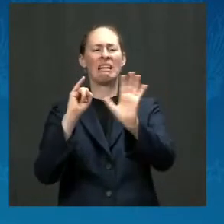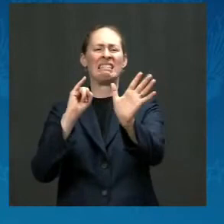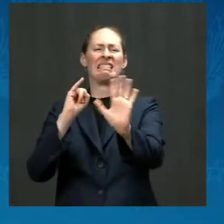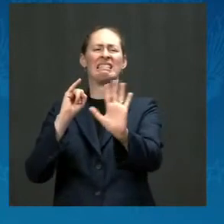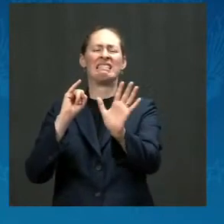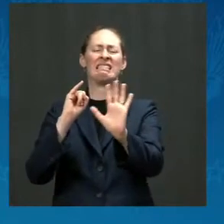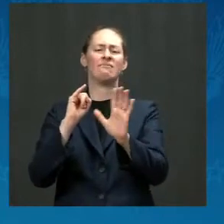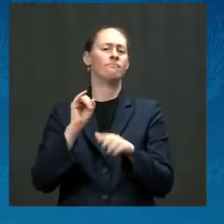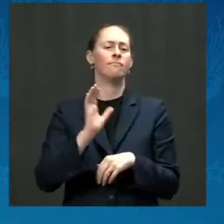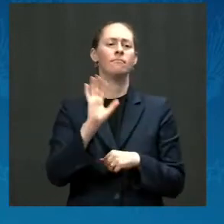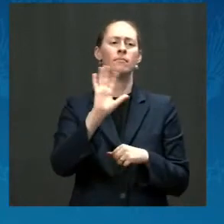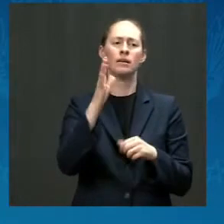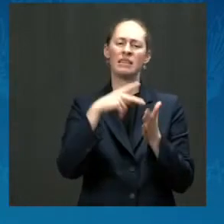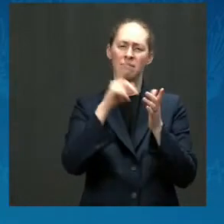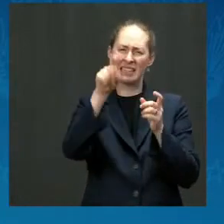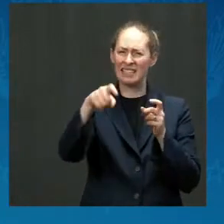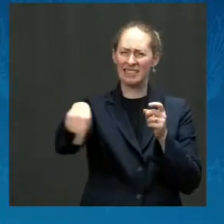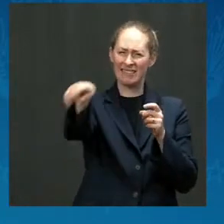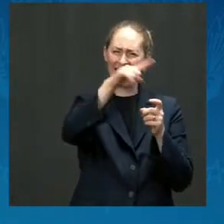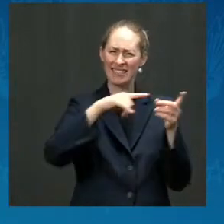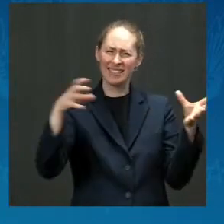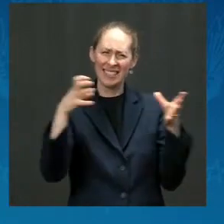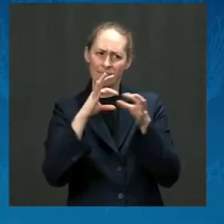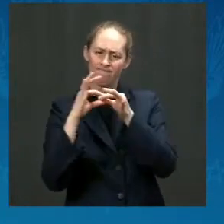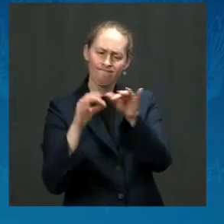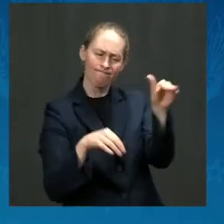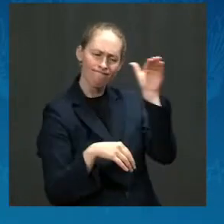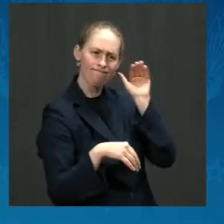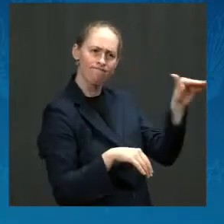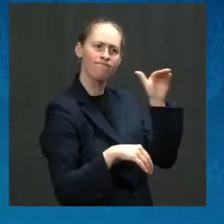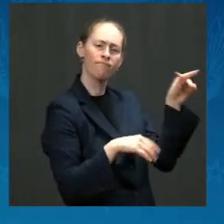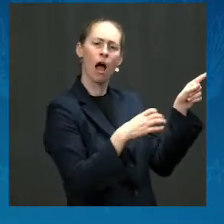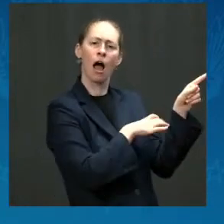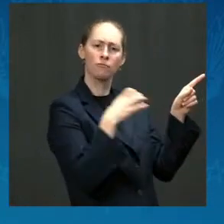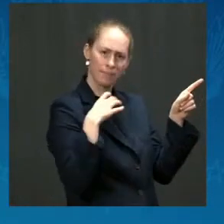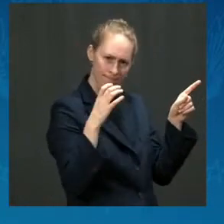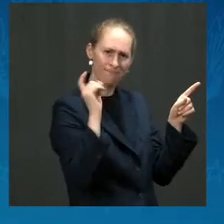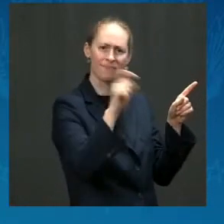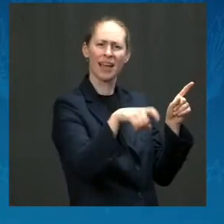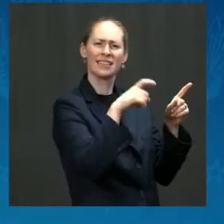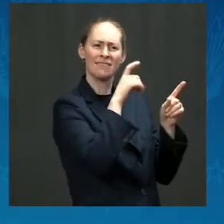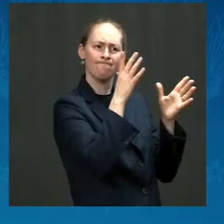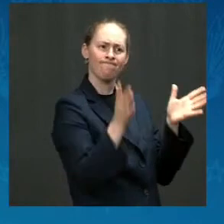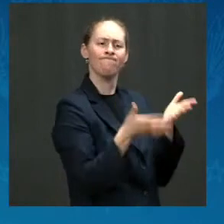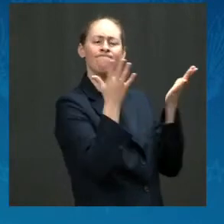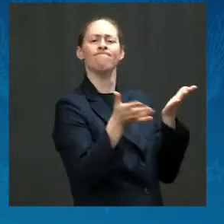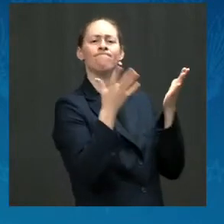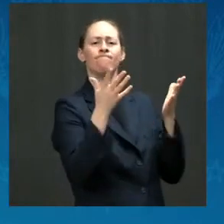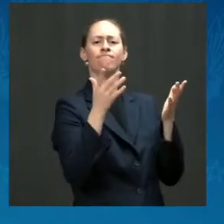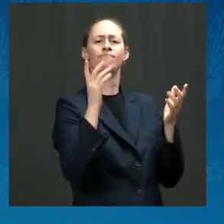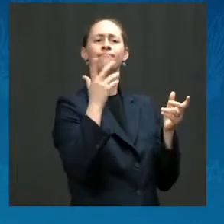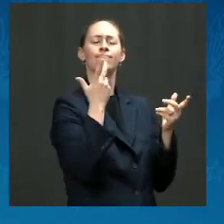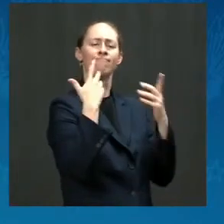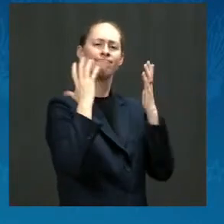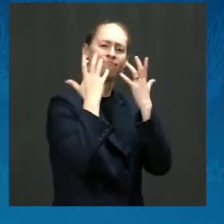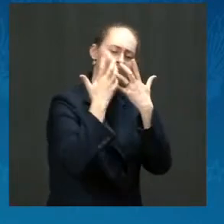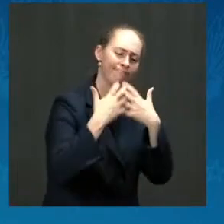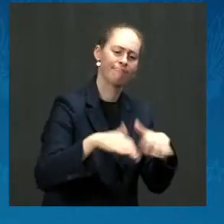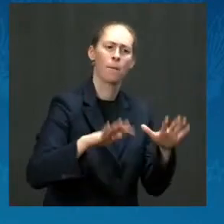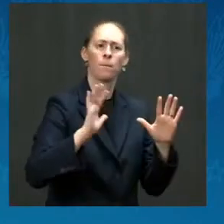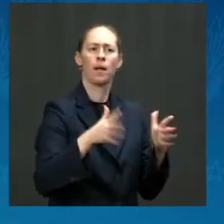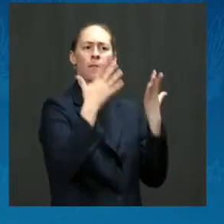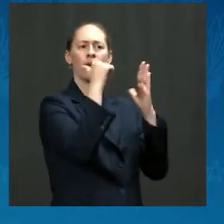together to call on Congress to advance other components of our Build Back agenda, to expand Medicaid in every state.